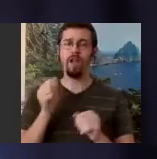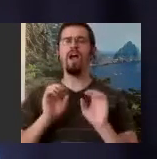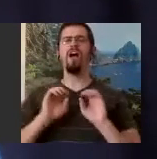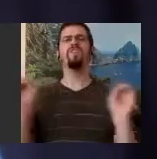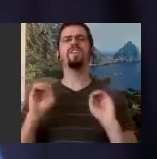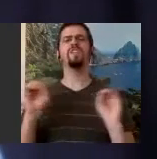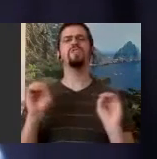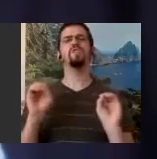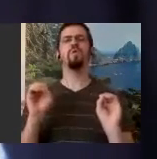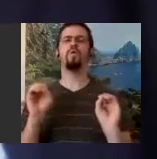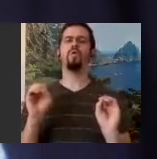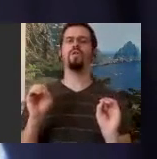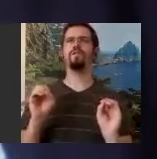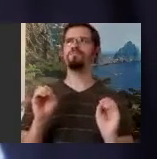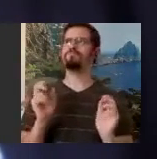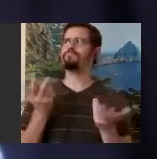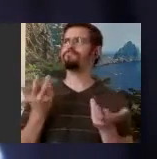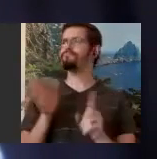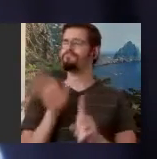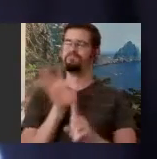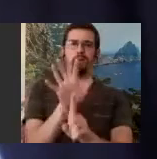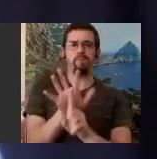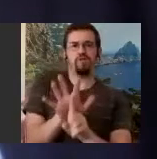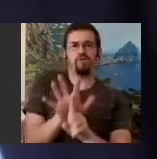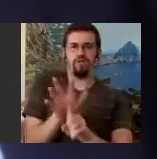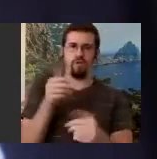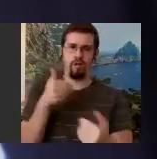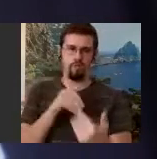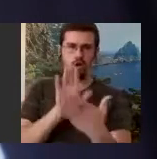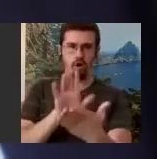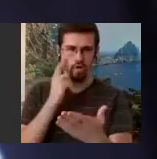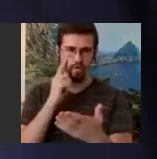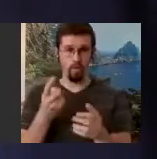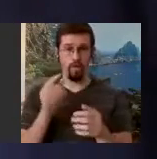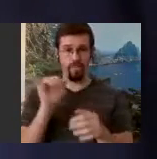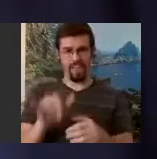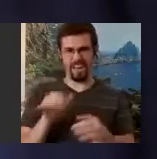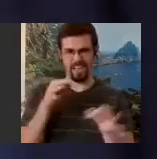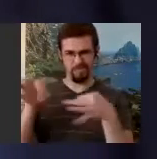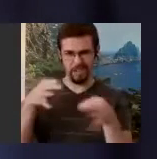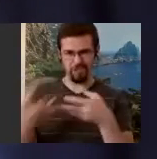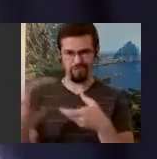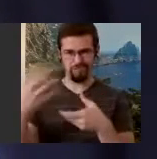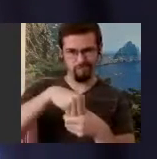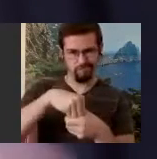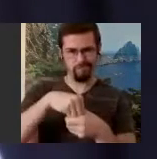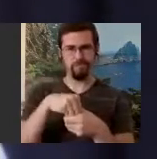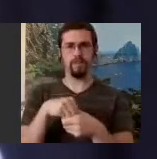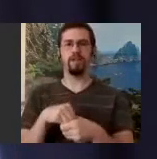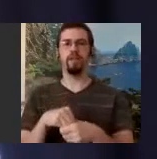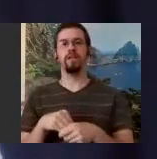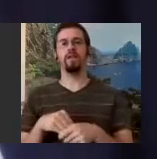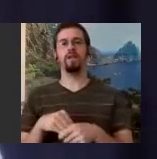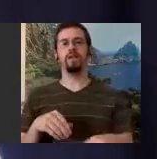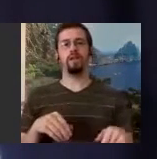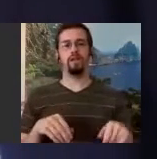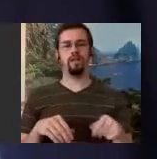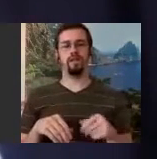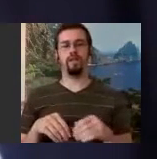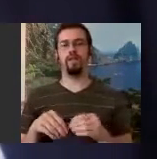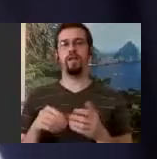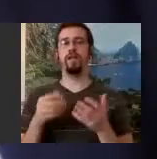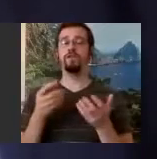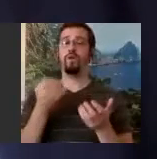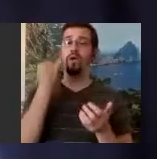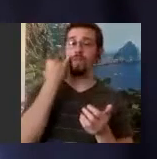among composers for encoding these instructions. And pieces that call for the realization of specific gestures, distinct from